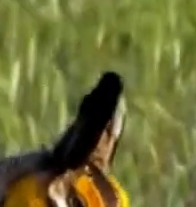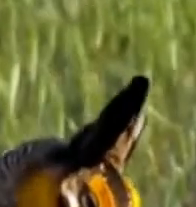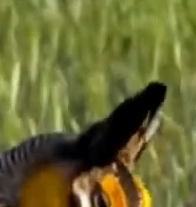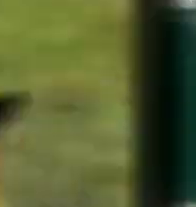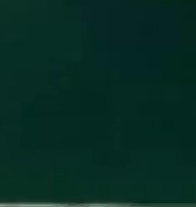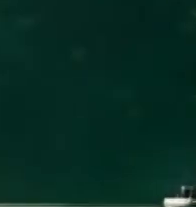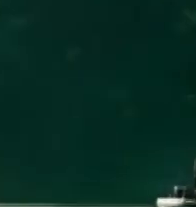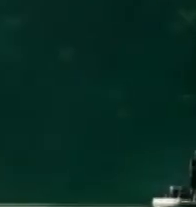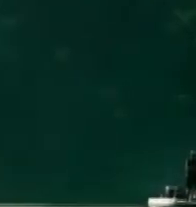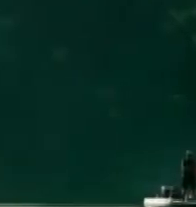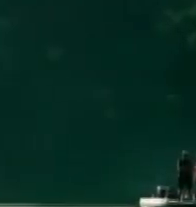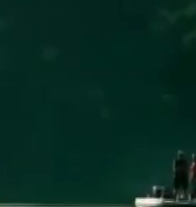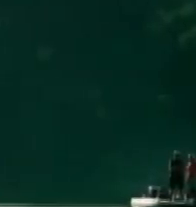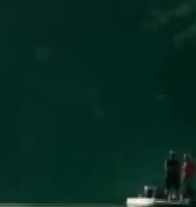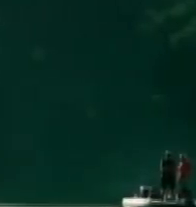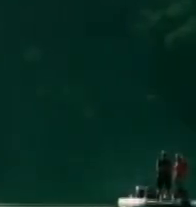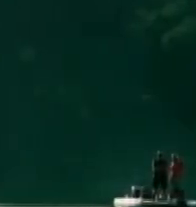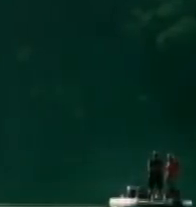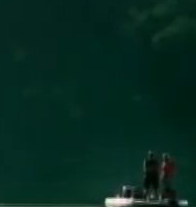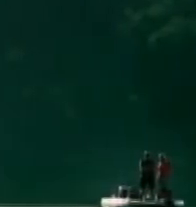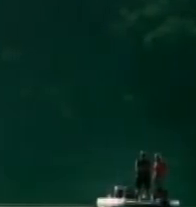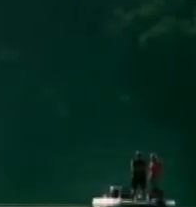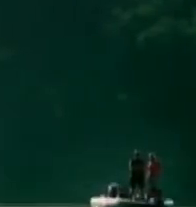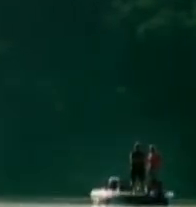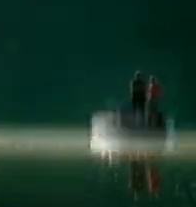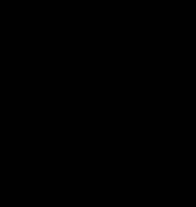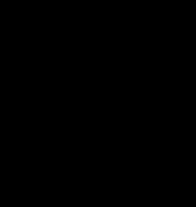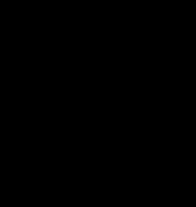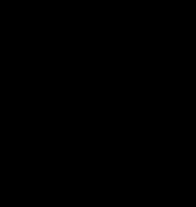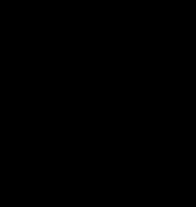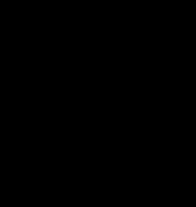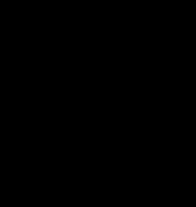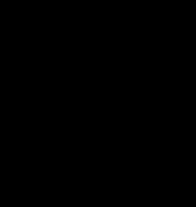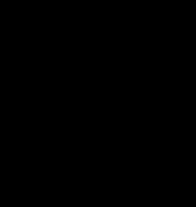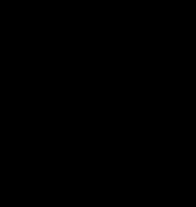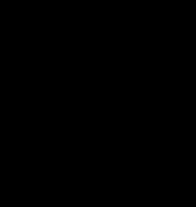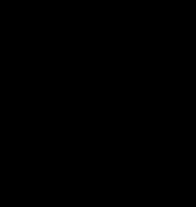Coming up on Texas Parks and Wildlife.